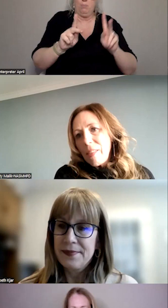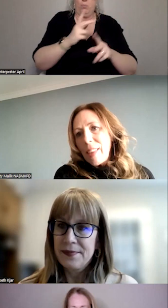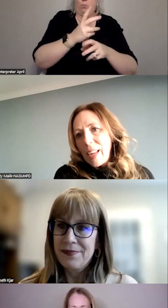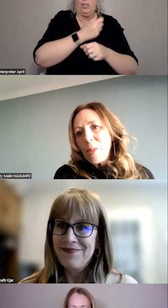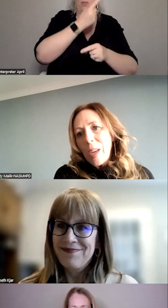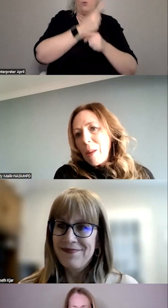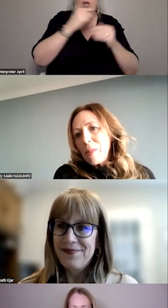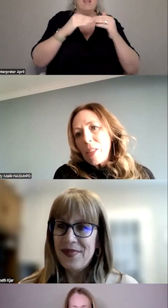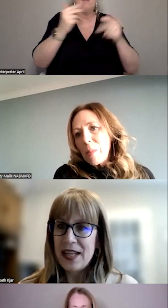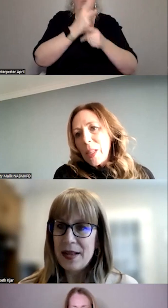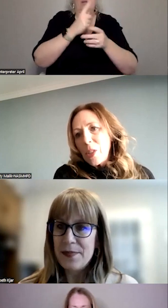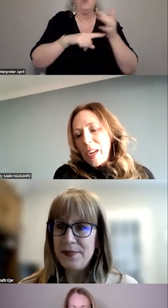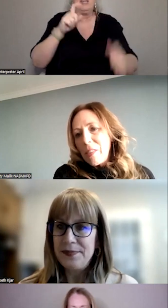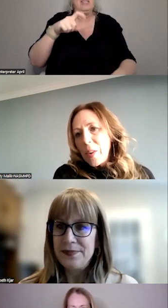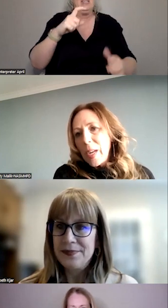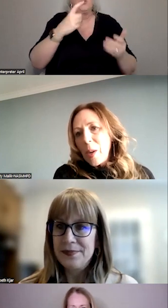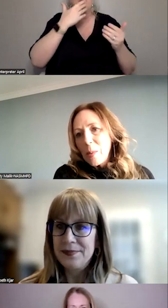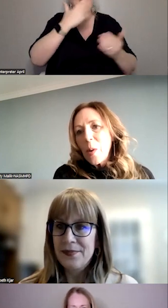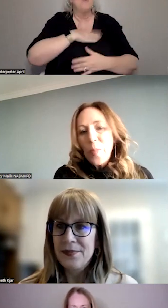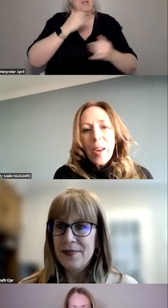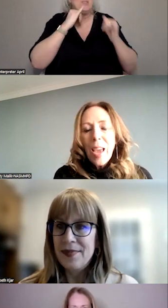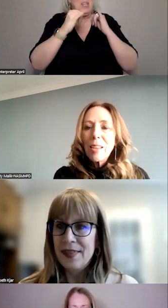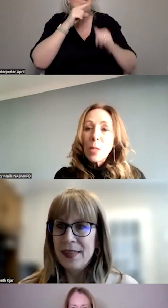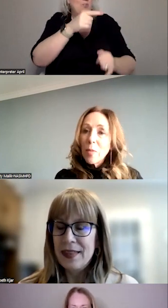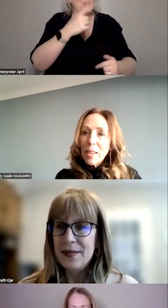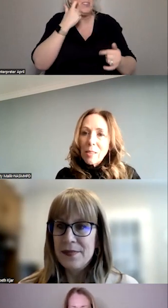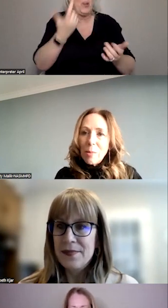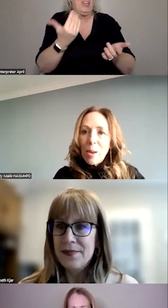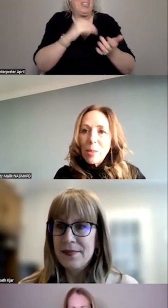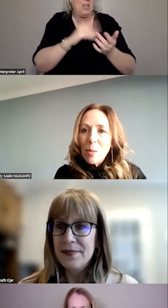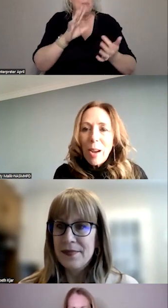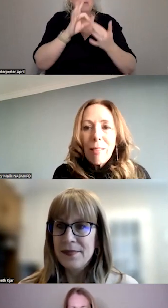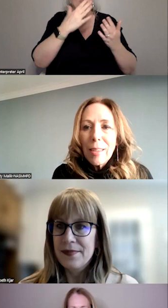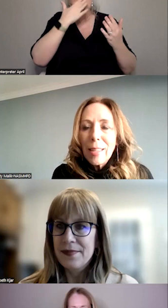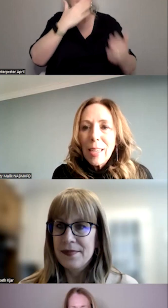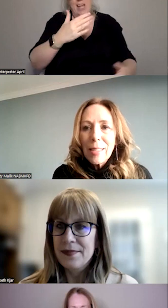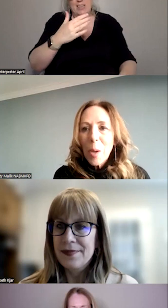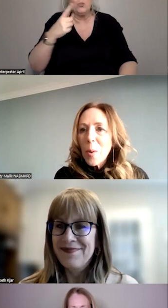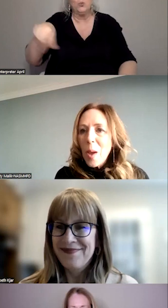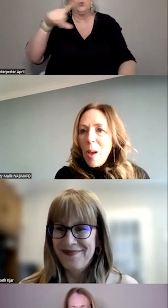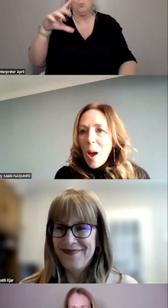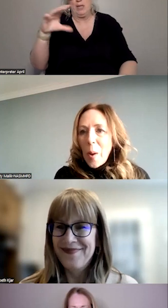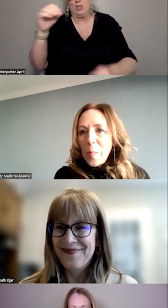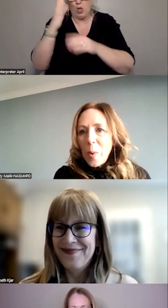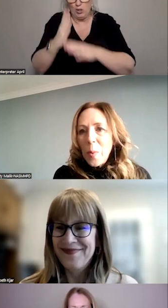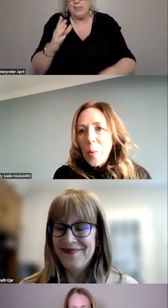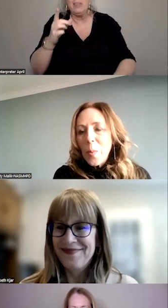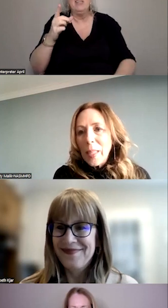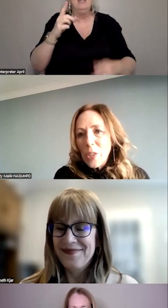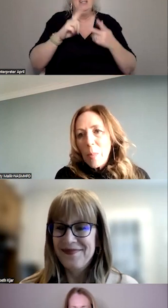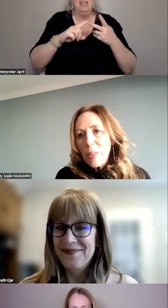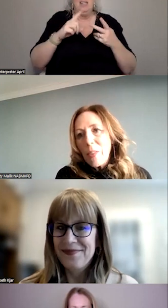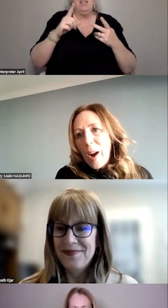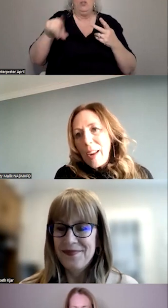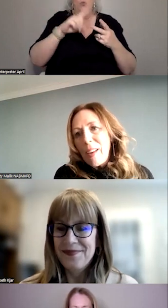of care that they need. So again, it was such a pleasure interviewing you. So, and again, a special thanks goes out to my colleague, Leigh Ezekiel, who